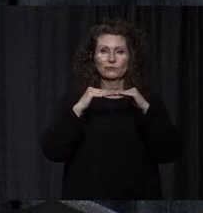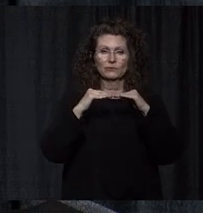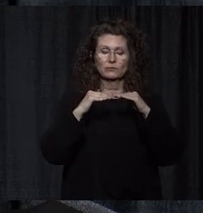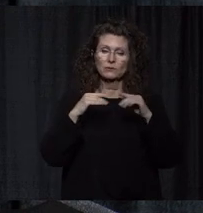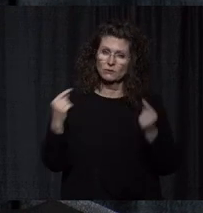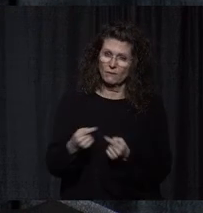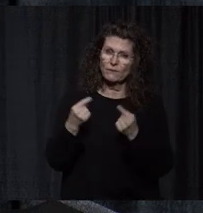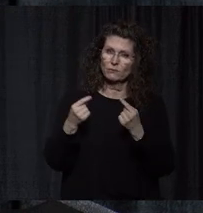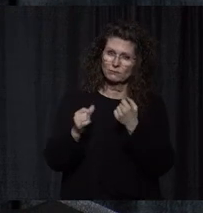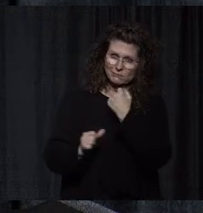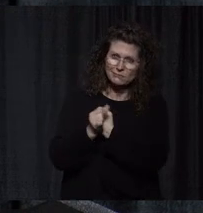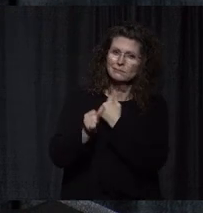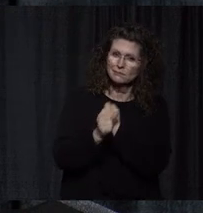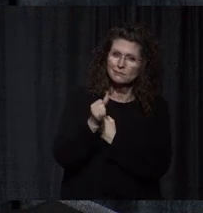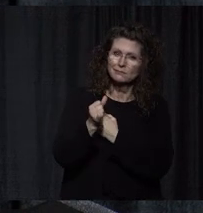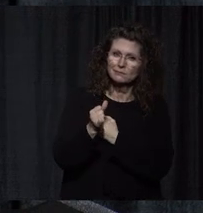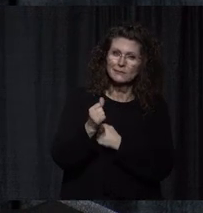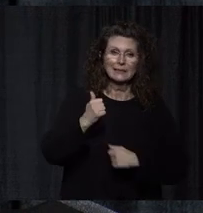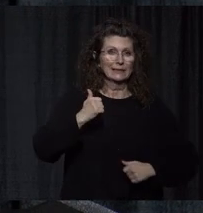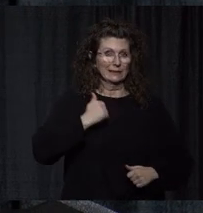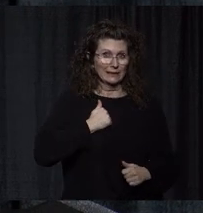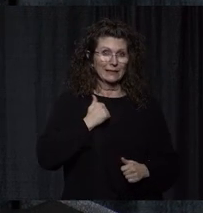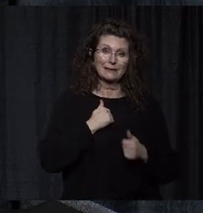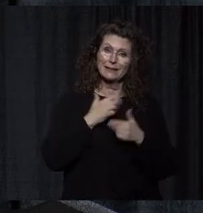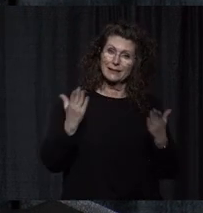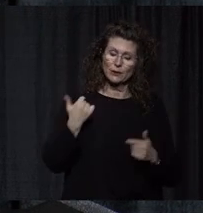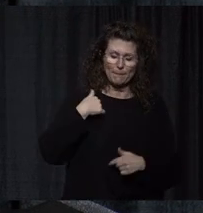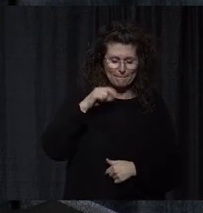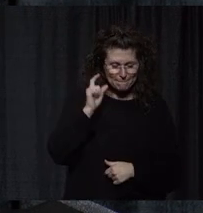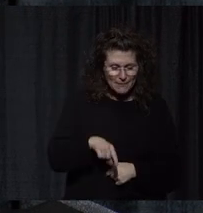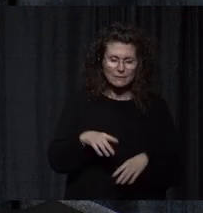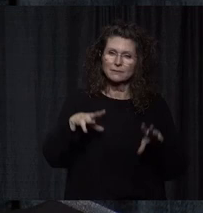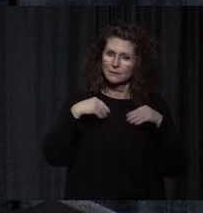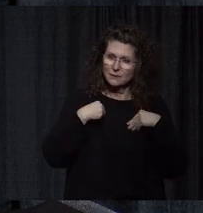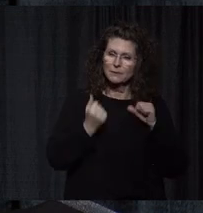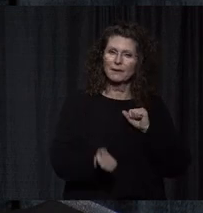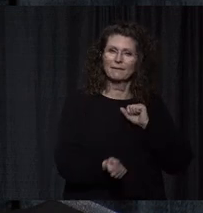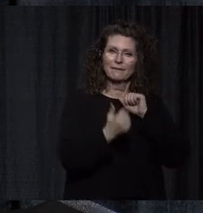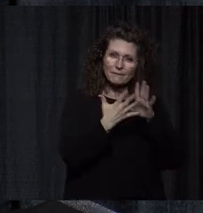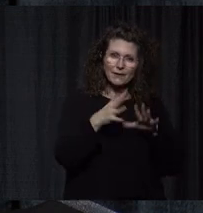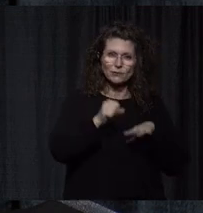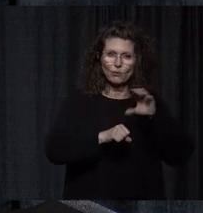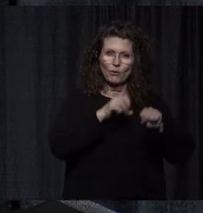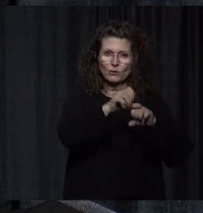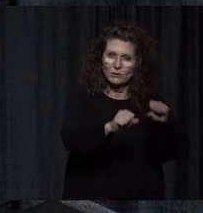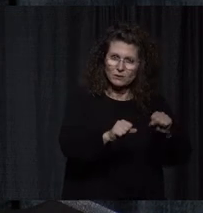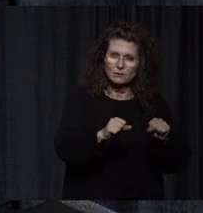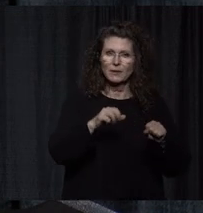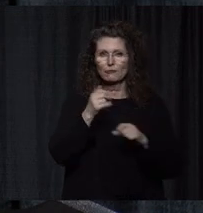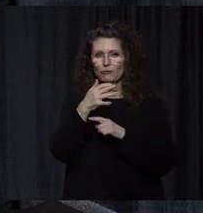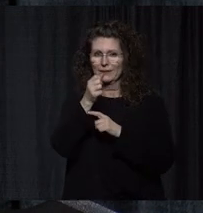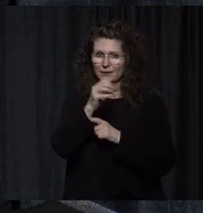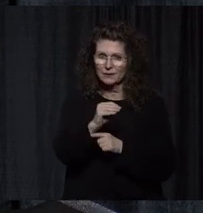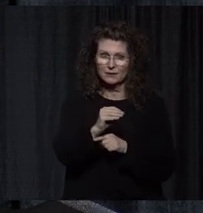Here in Canada, we must continue to address the colonialism and anti-black racism that permeates all our institutions. So